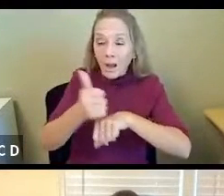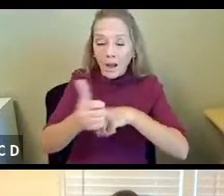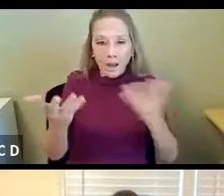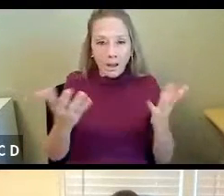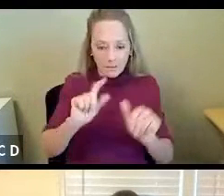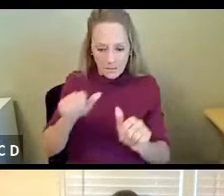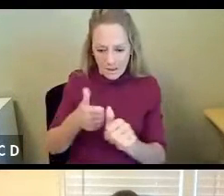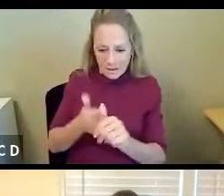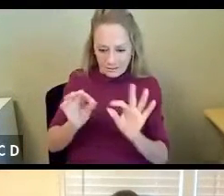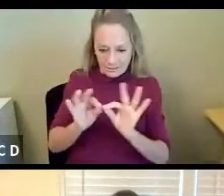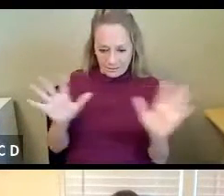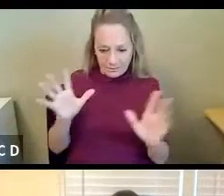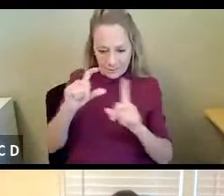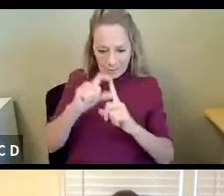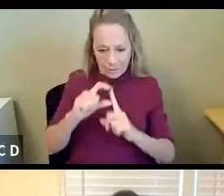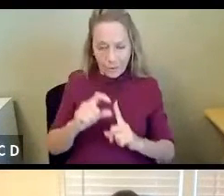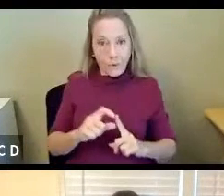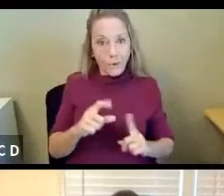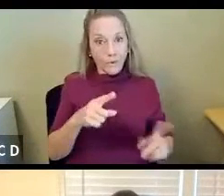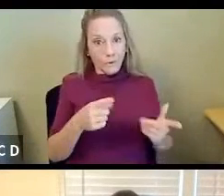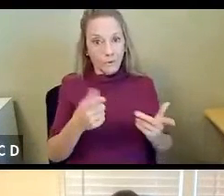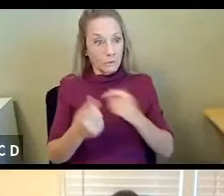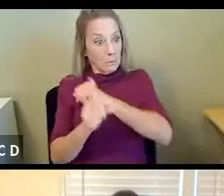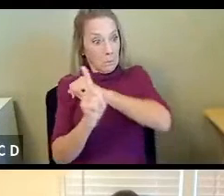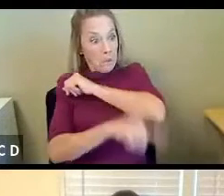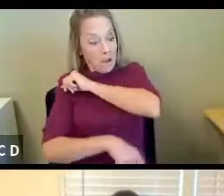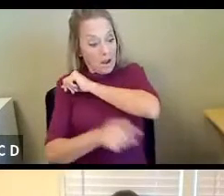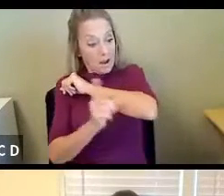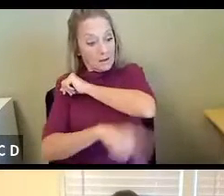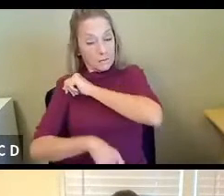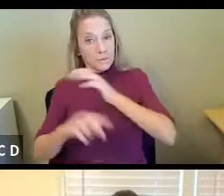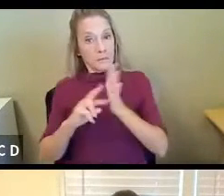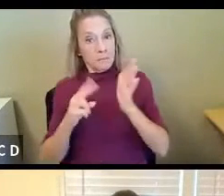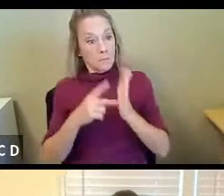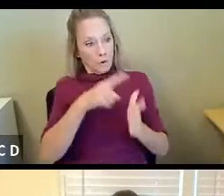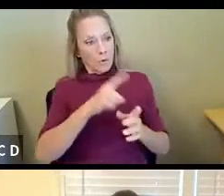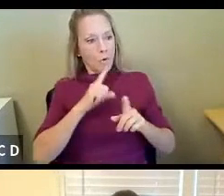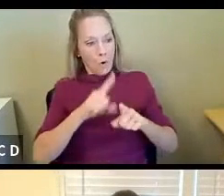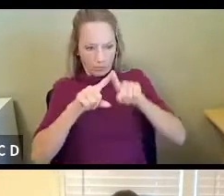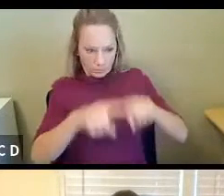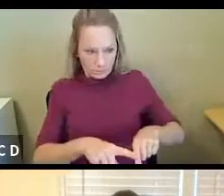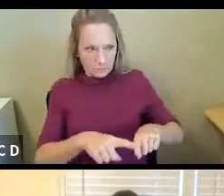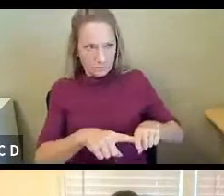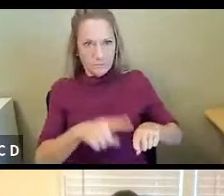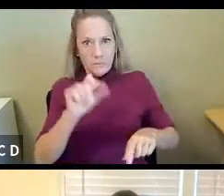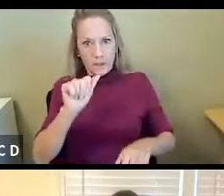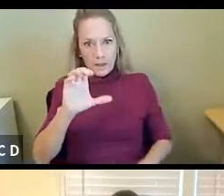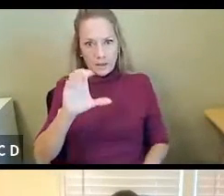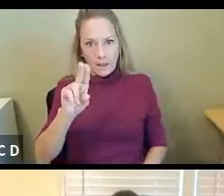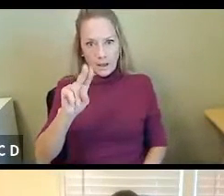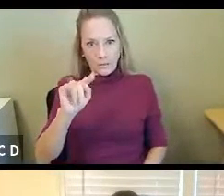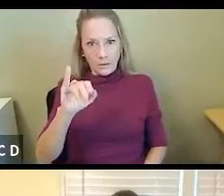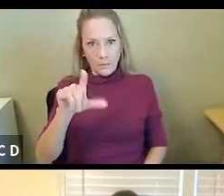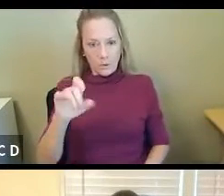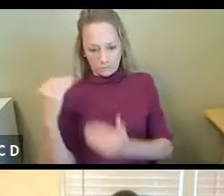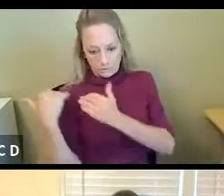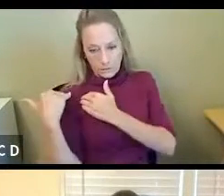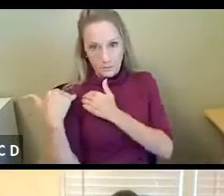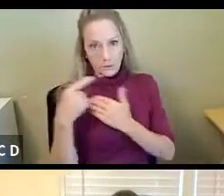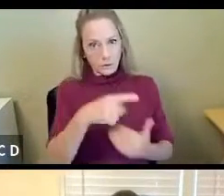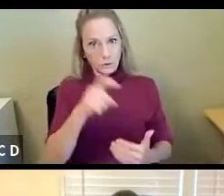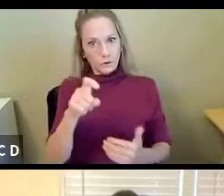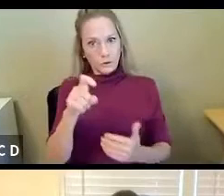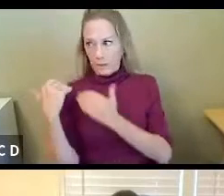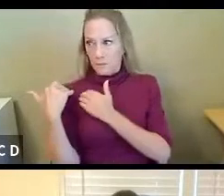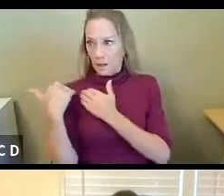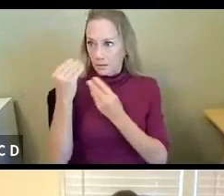issue mandates with punishment, you became accountable. You like to say you are accountable to state boards, your peers, etc., and you were vetted by